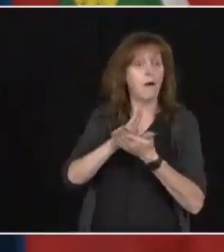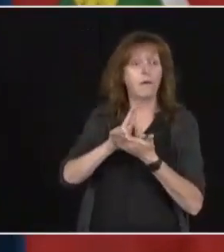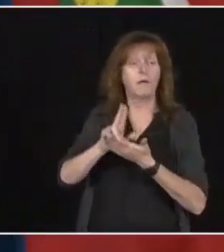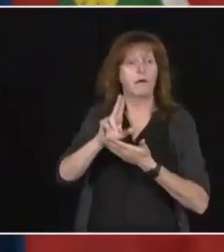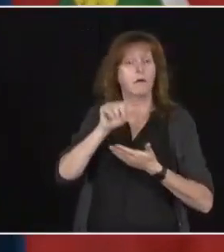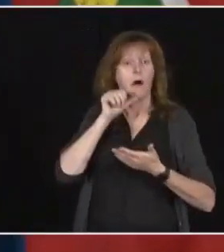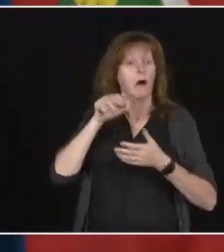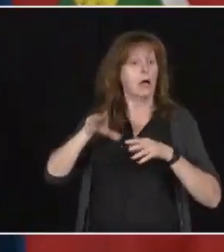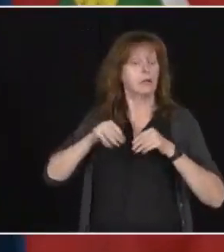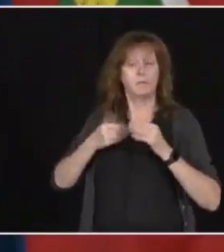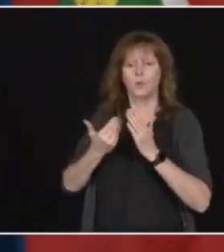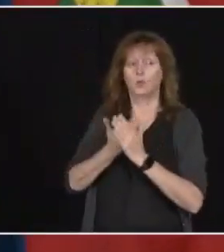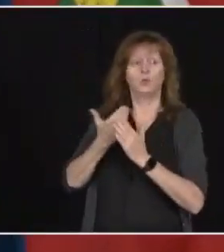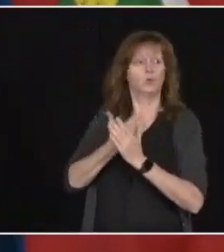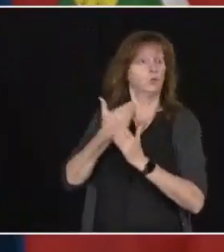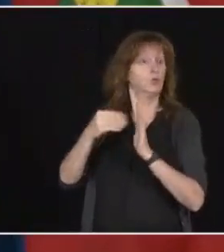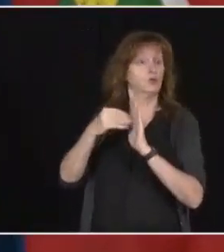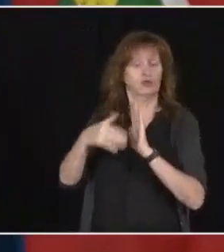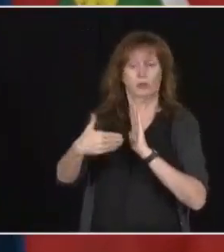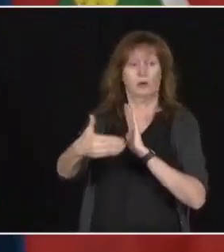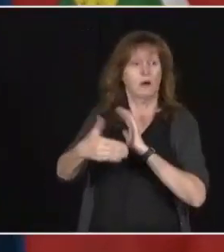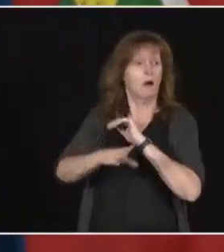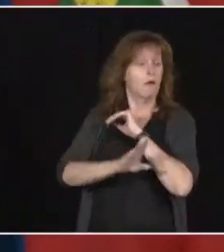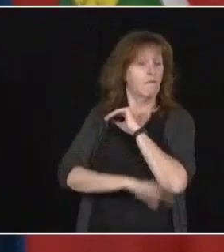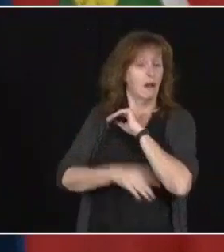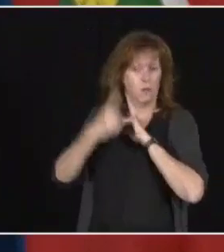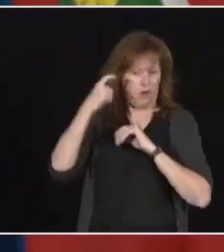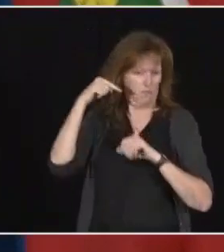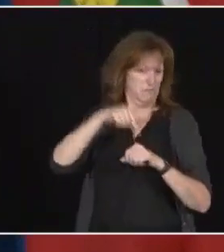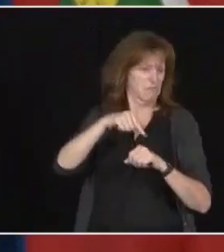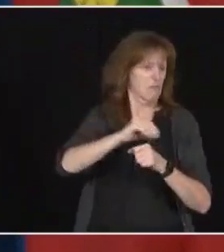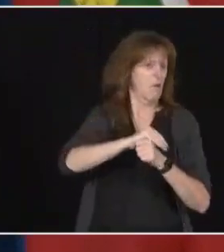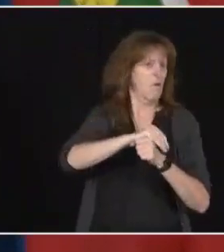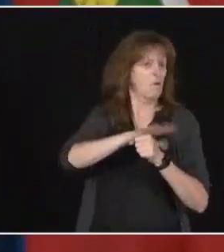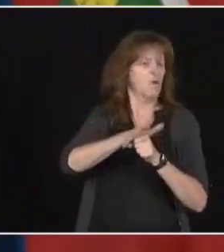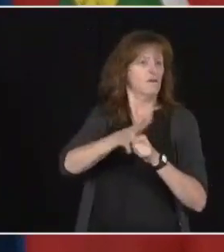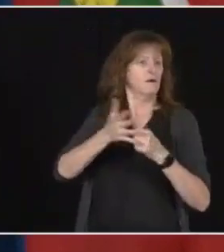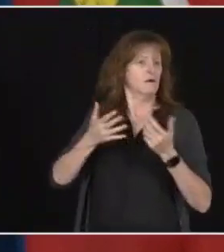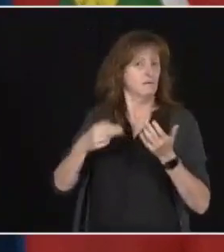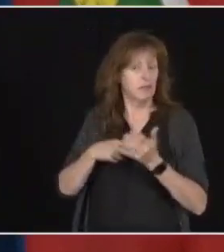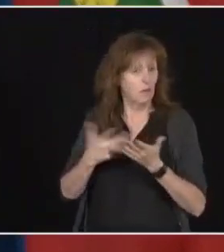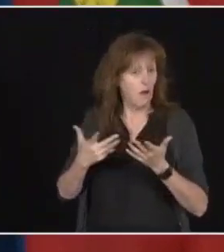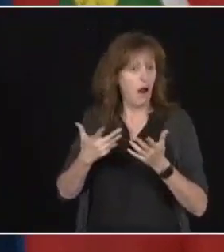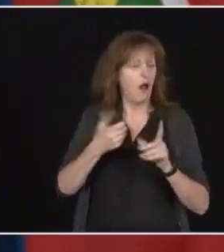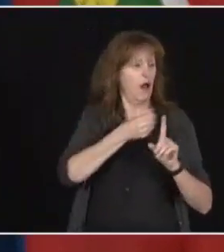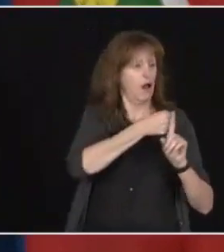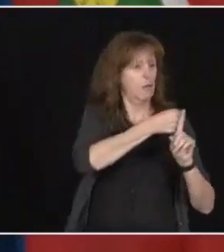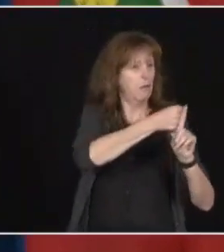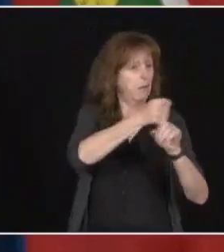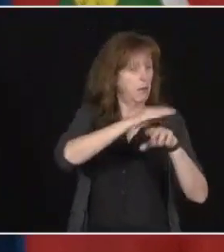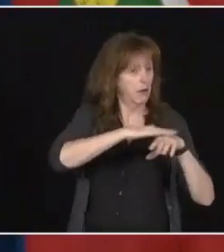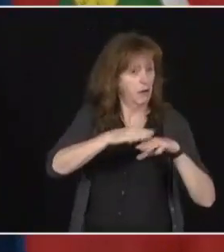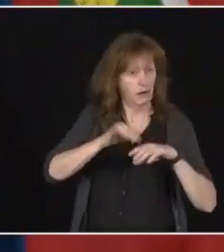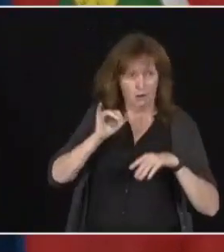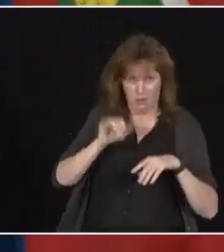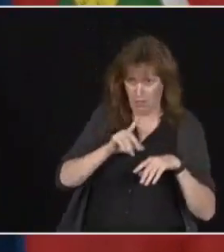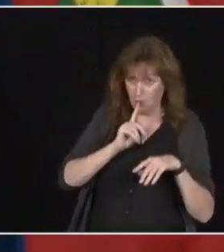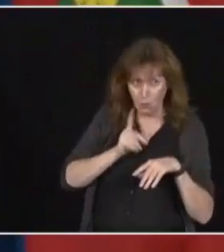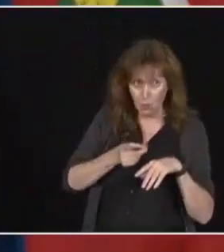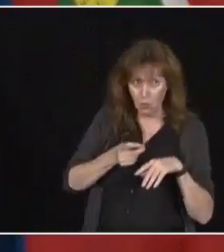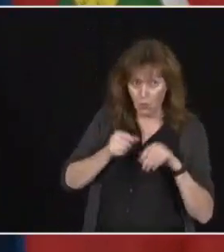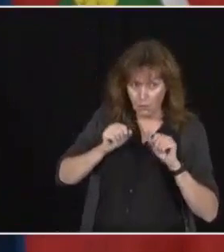in the fall due to COVID-19. That may result in layoffs. Is there any merit to that? Is that what's